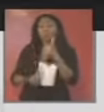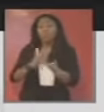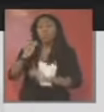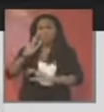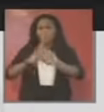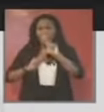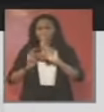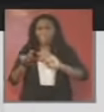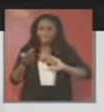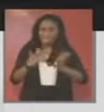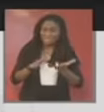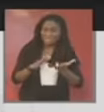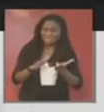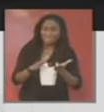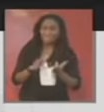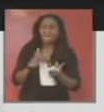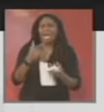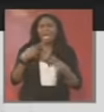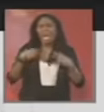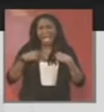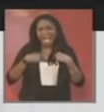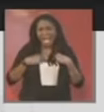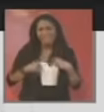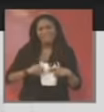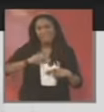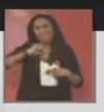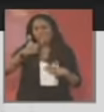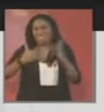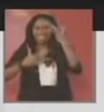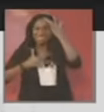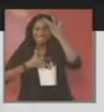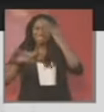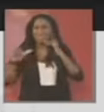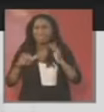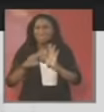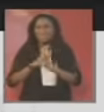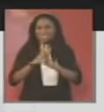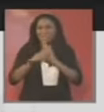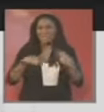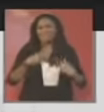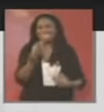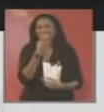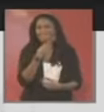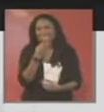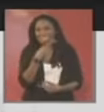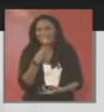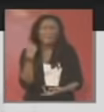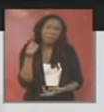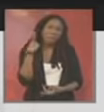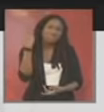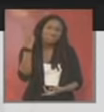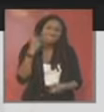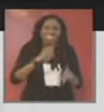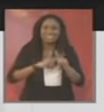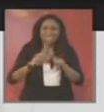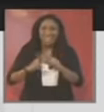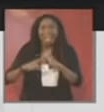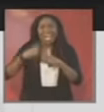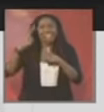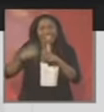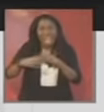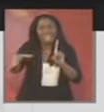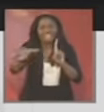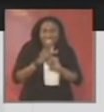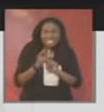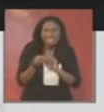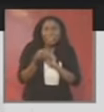had coexisting chronic conditions, meaning whether they had diabetes, hypertension, or other things in the background, and